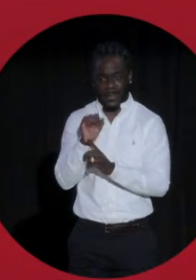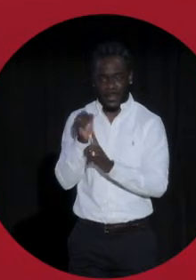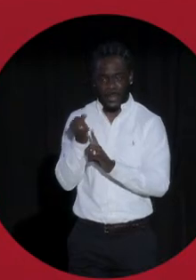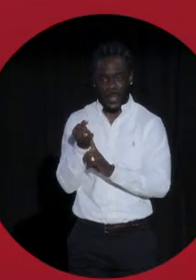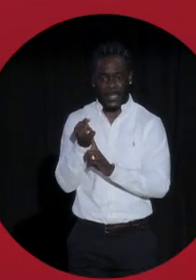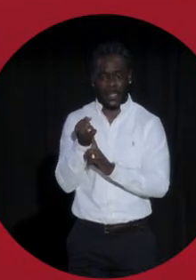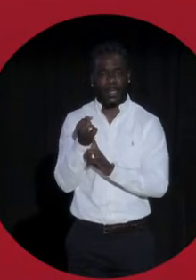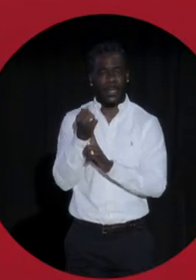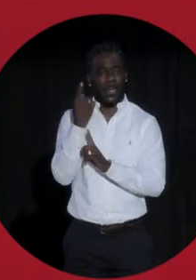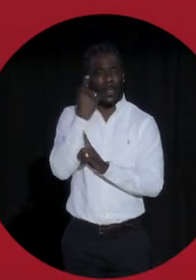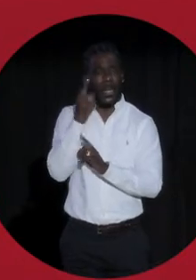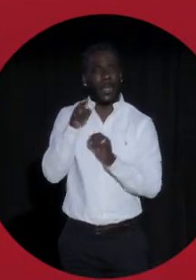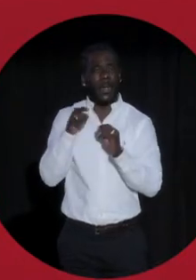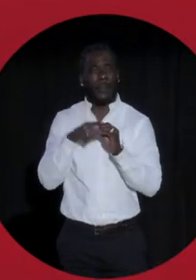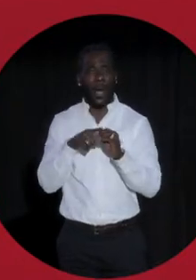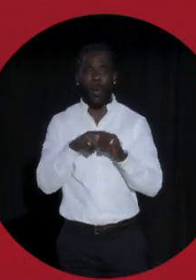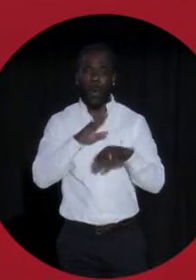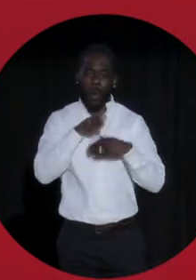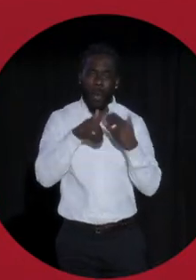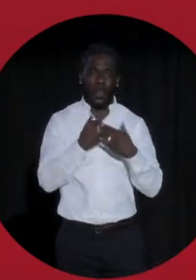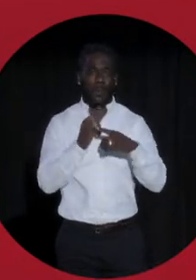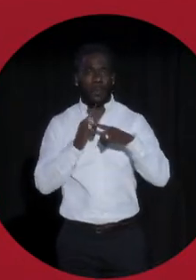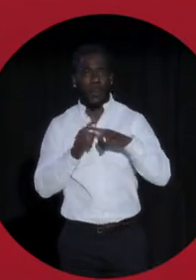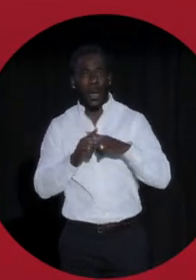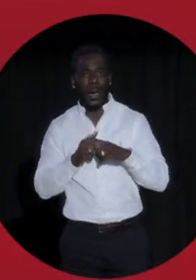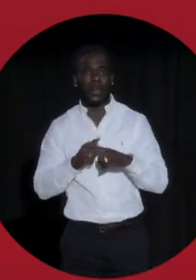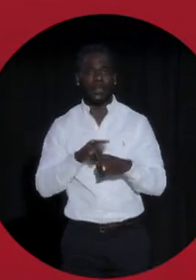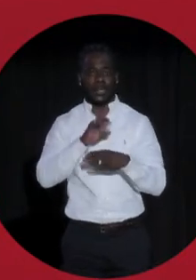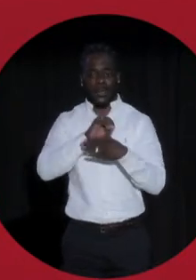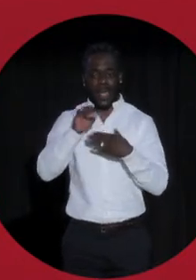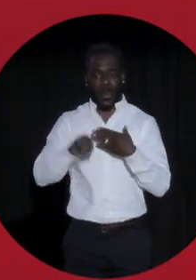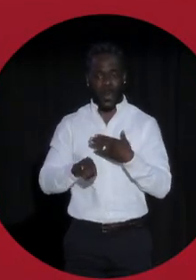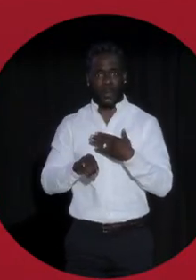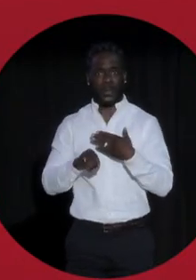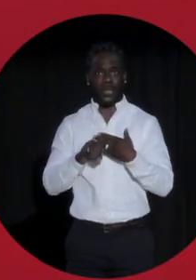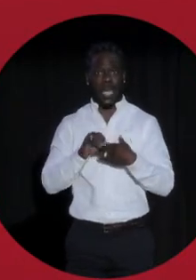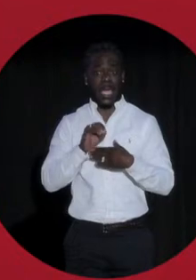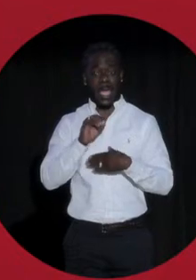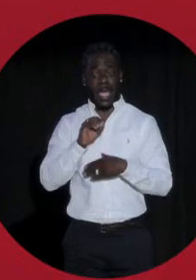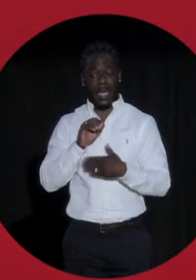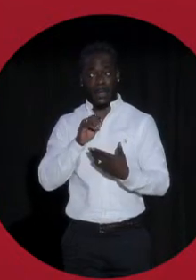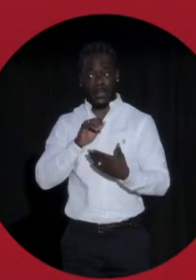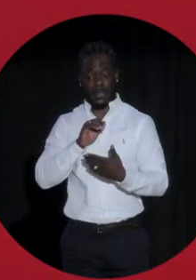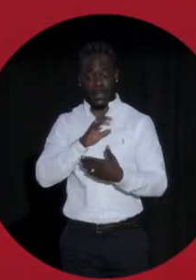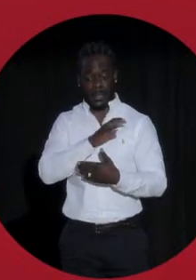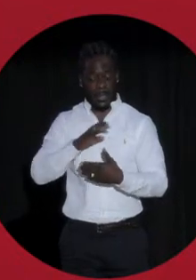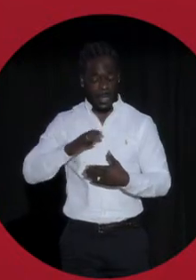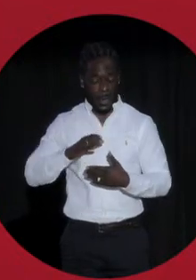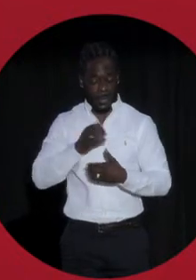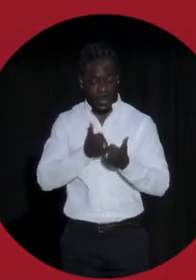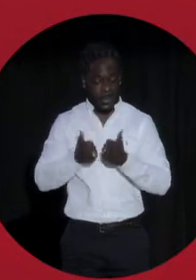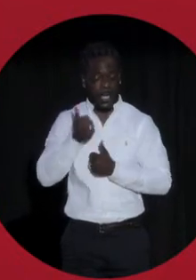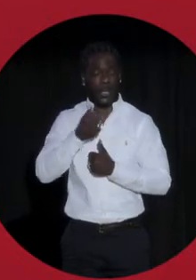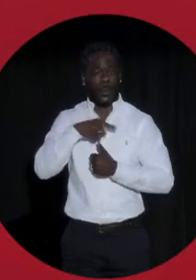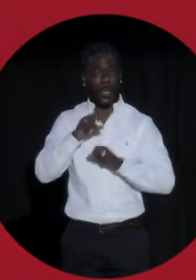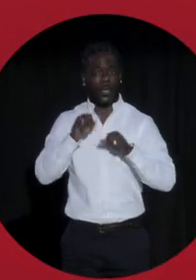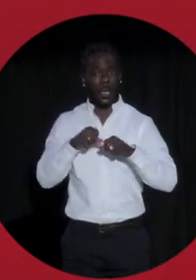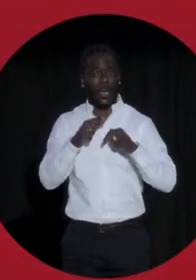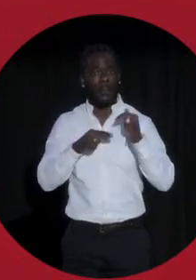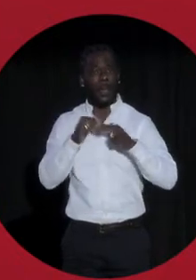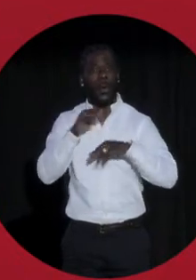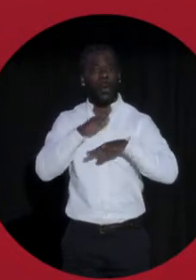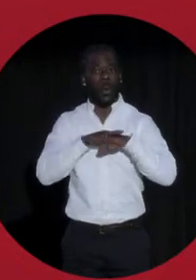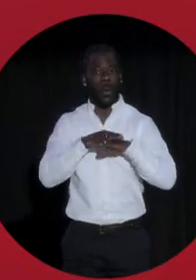of immeasurable positive outcomes as the county council and the county executive build upon the past years